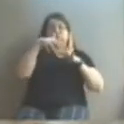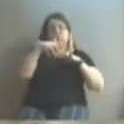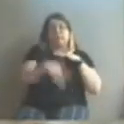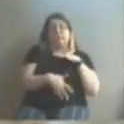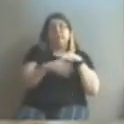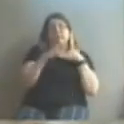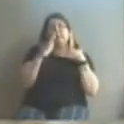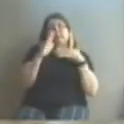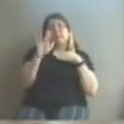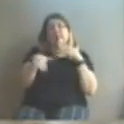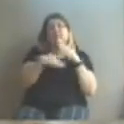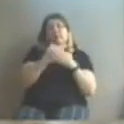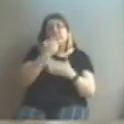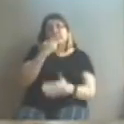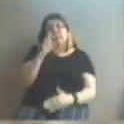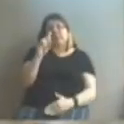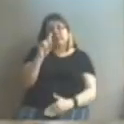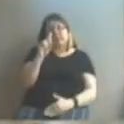technology.